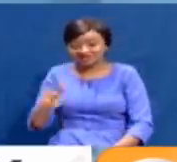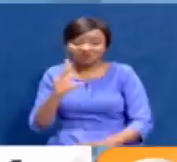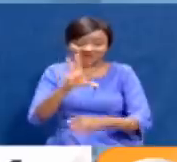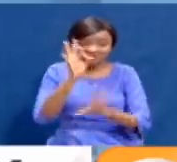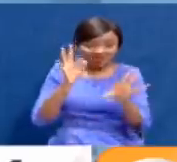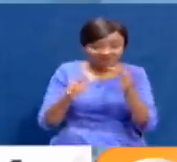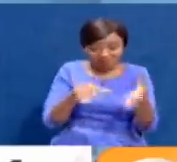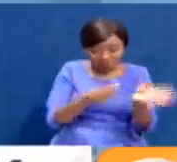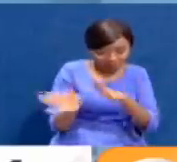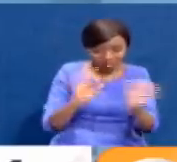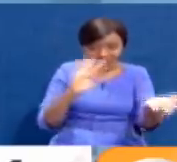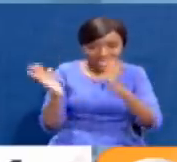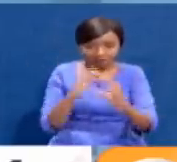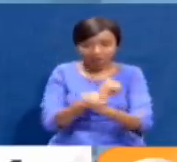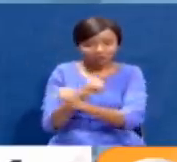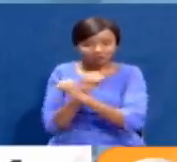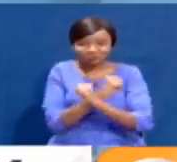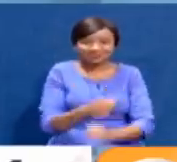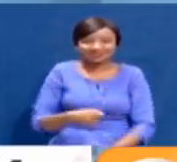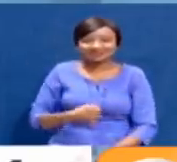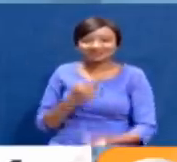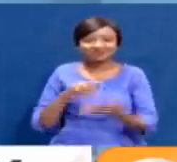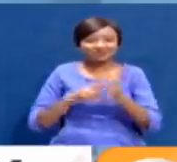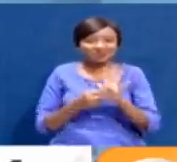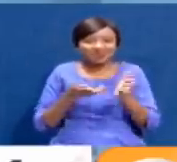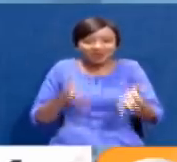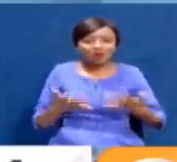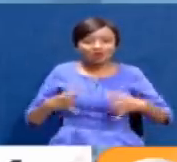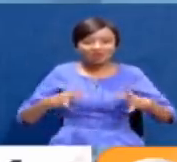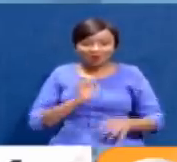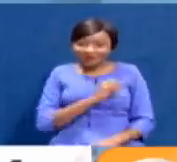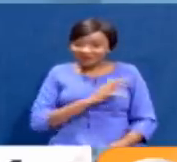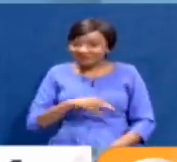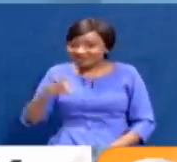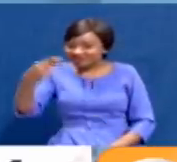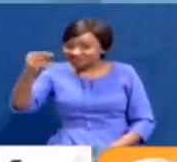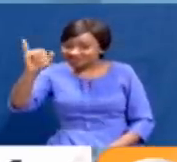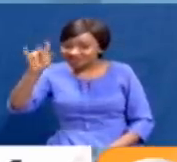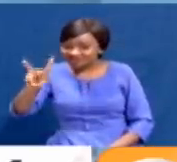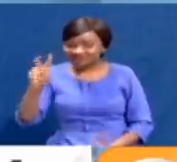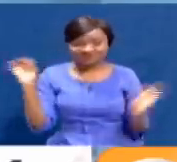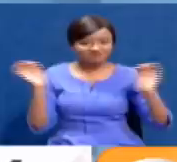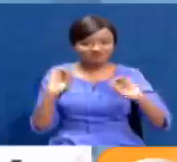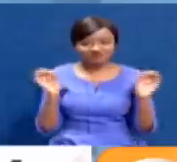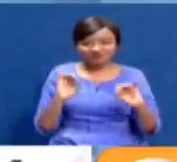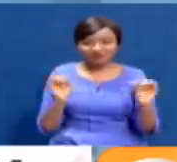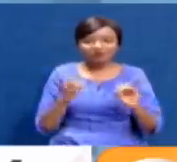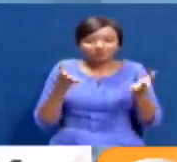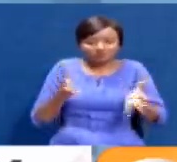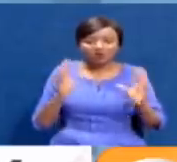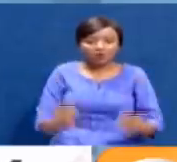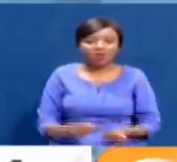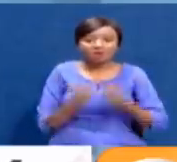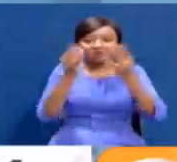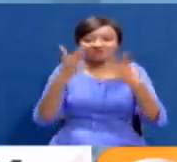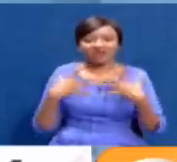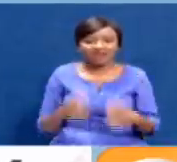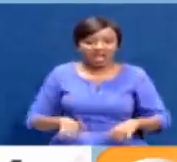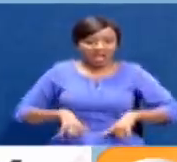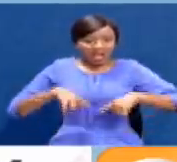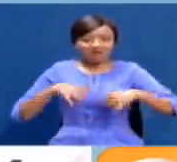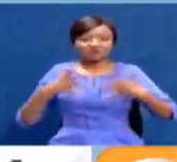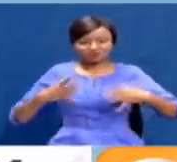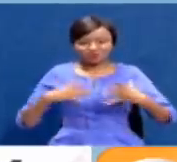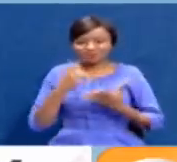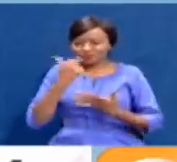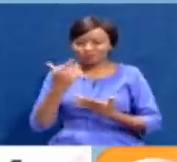found the prevention methods, and people don't feel as scared as they did before, and we're offering life to people with